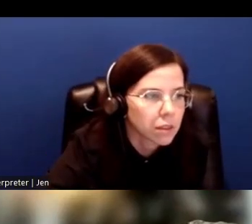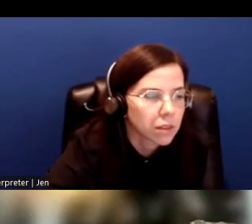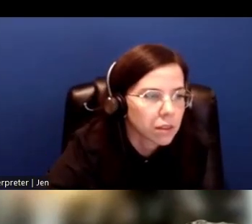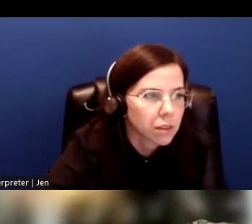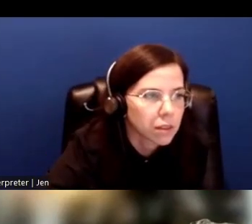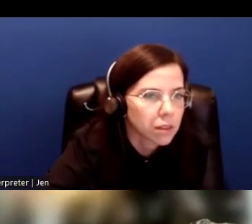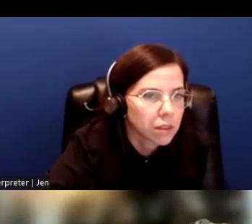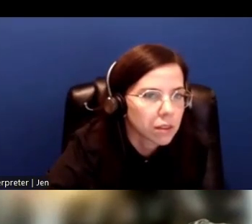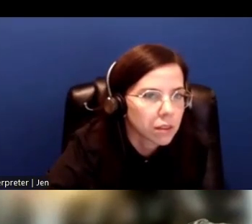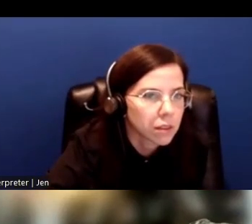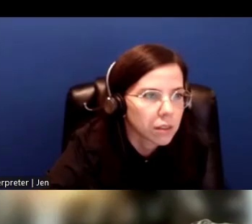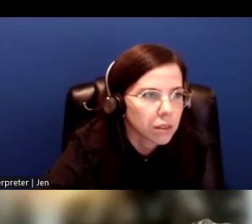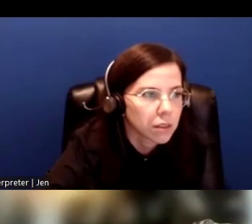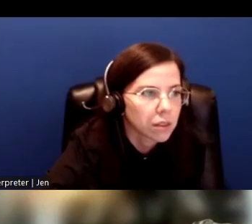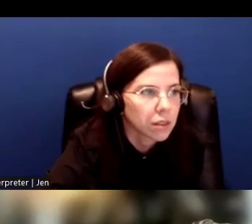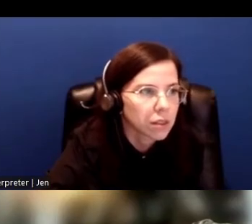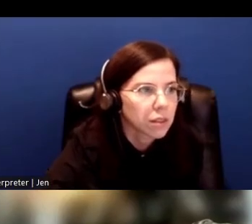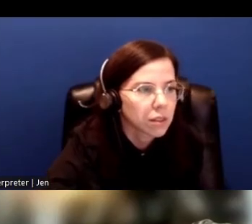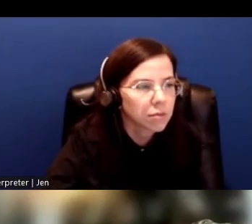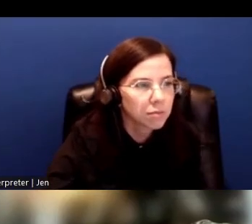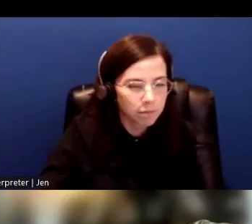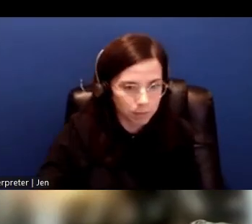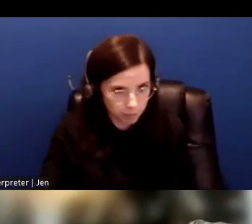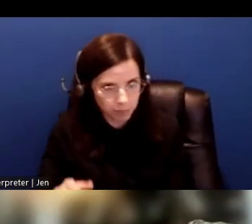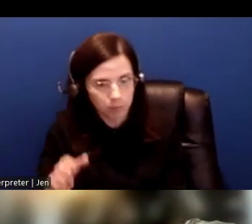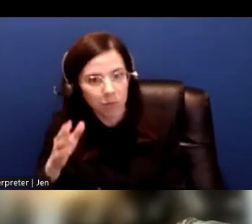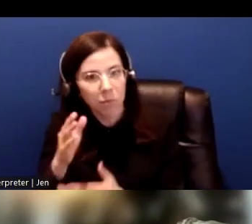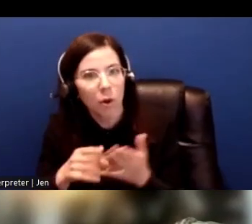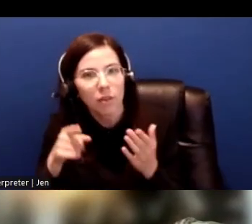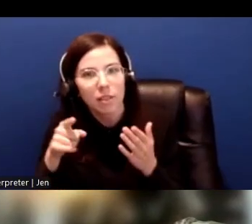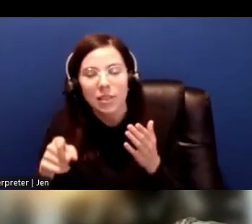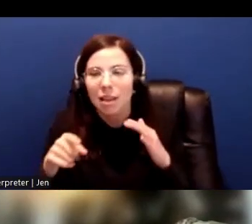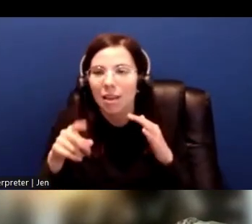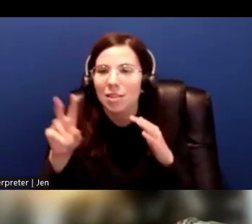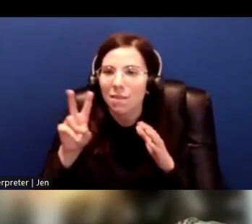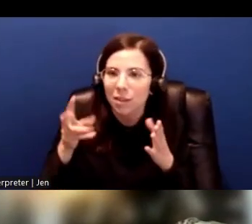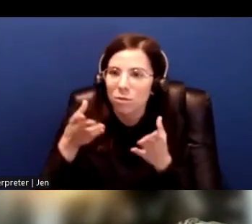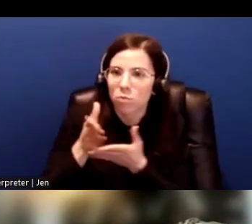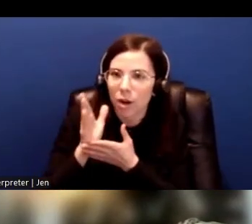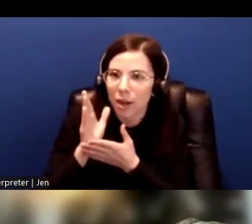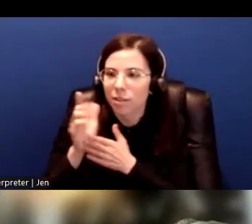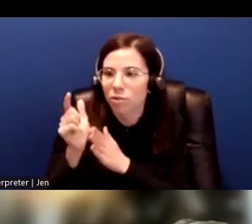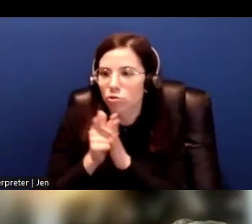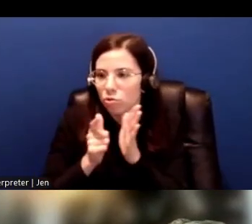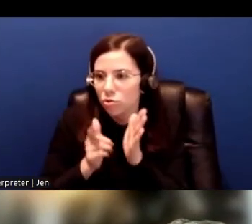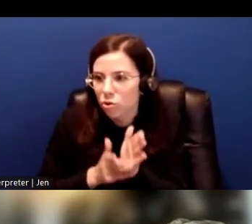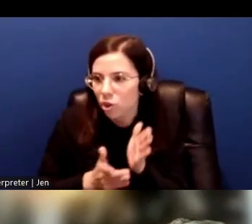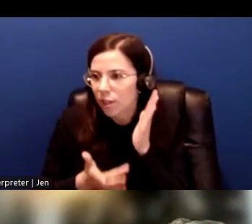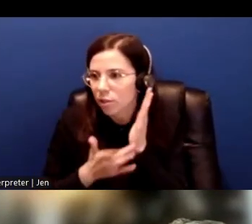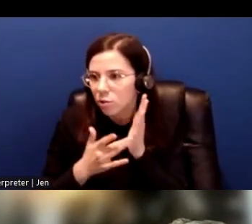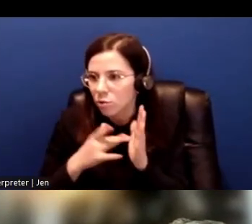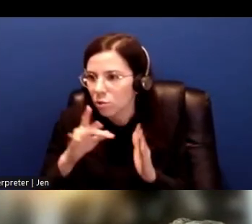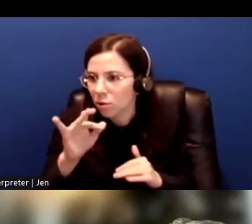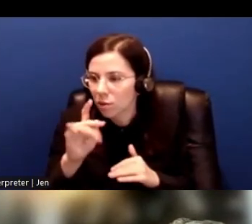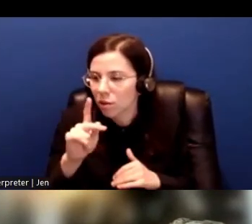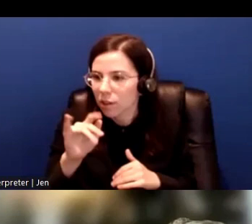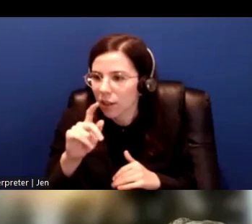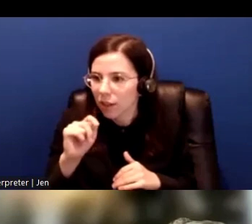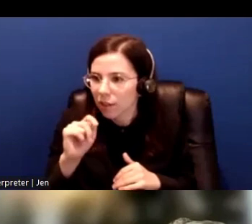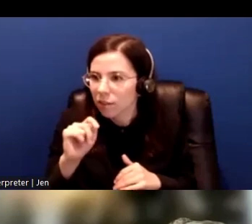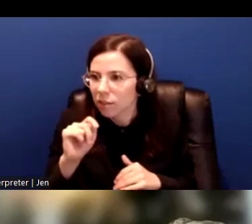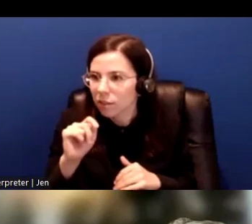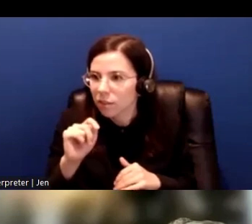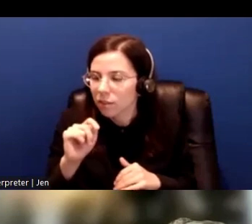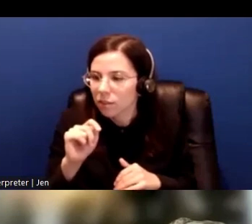part of that membership is this Victims' Rights Attorney Toolkit, right? And has all these different pieces. And one of